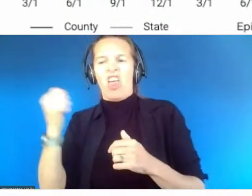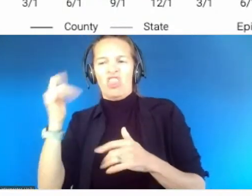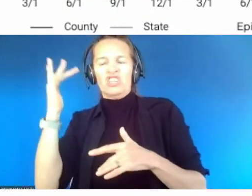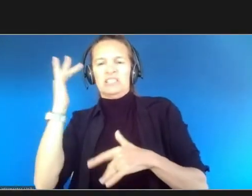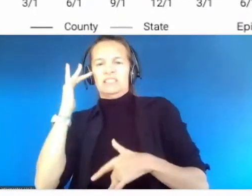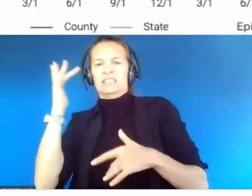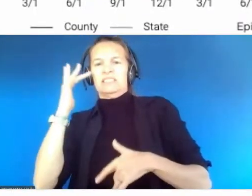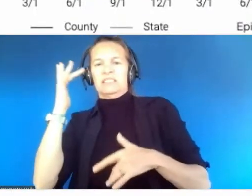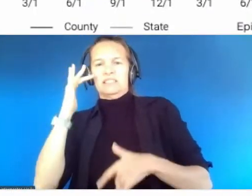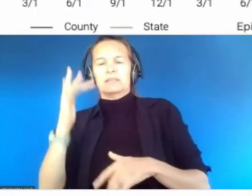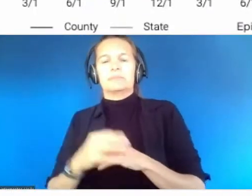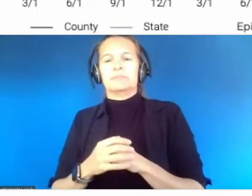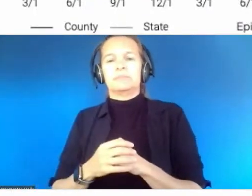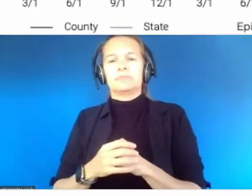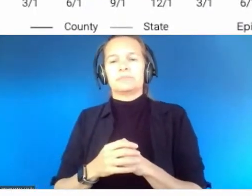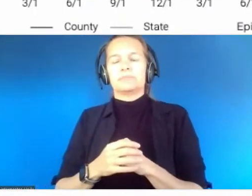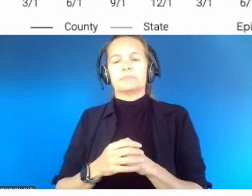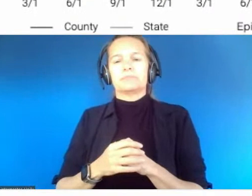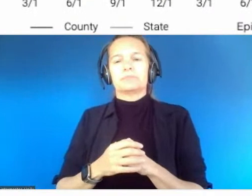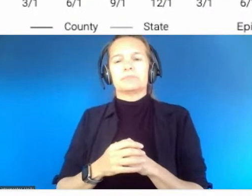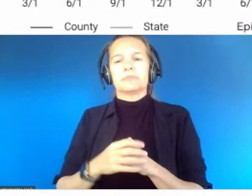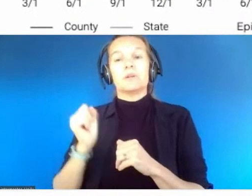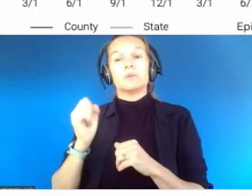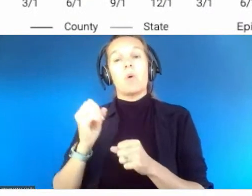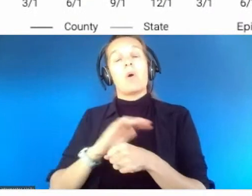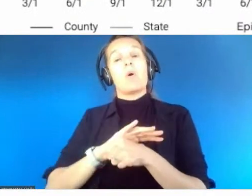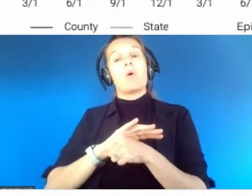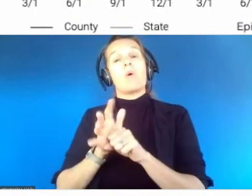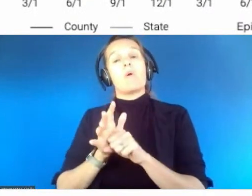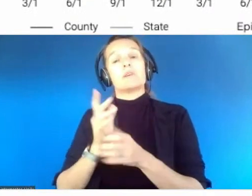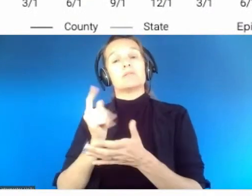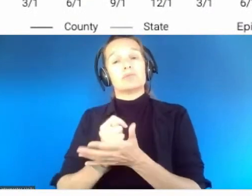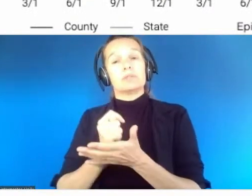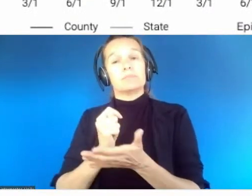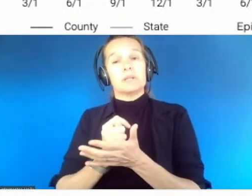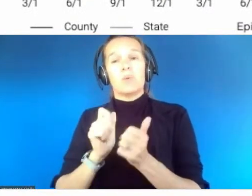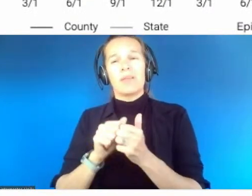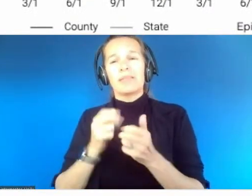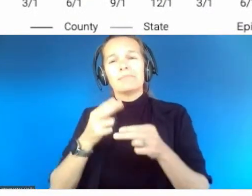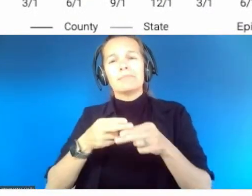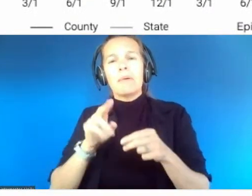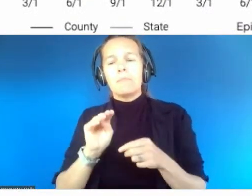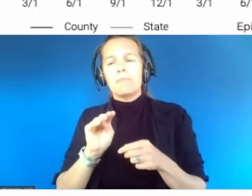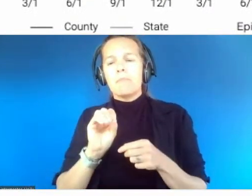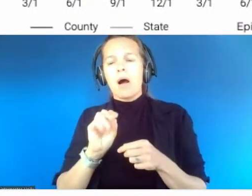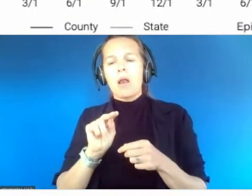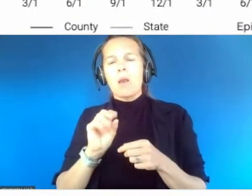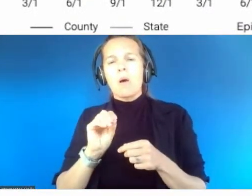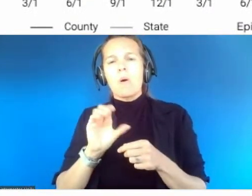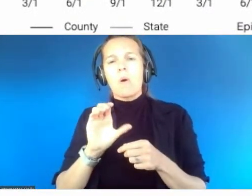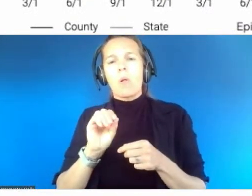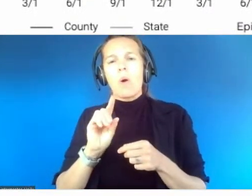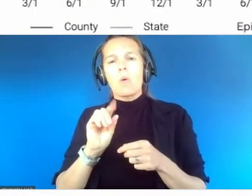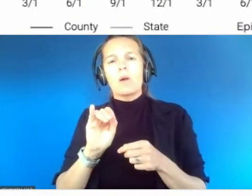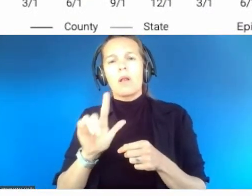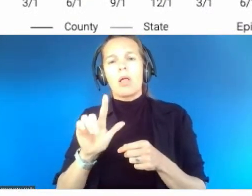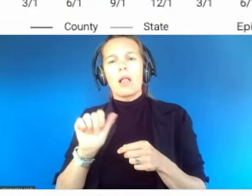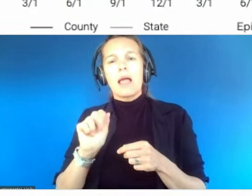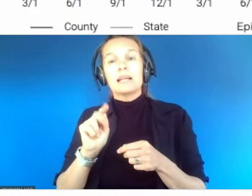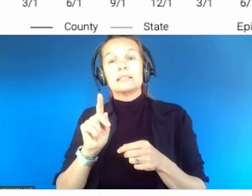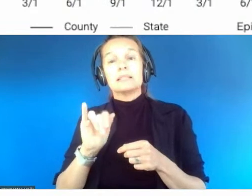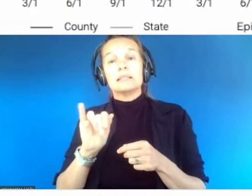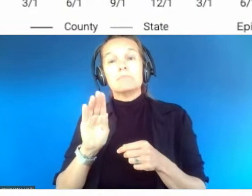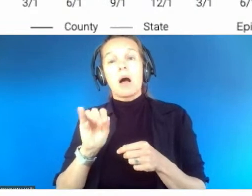vaccinated. So COVID treatments with monoclonal antibodies has increased in Mendocino County, and they are